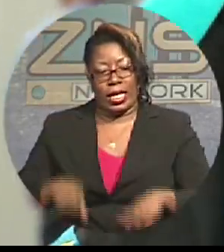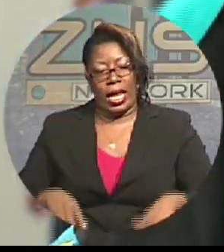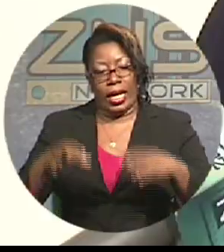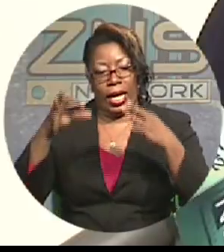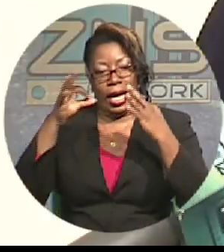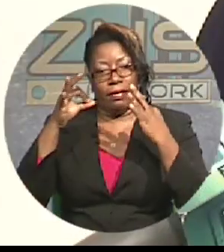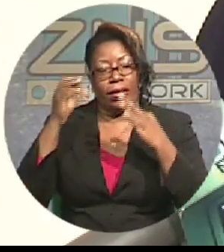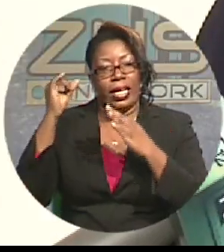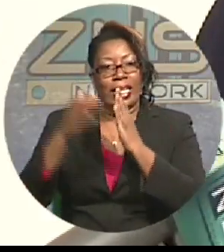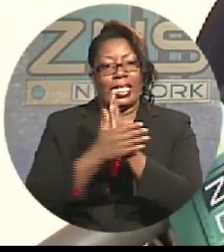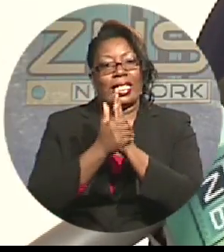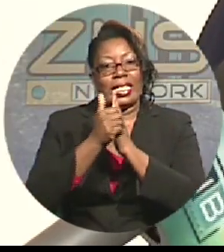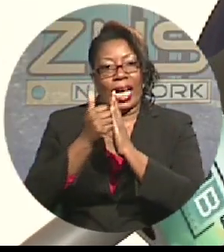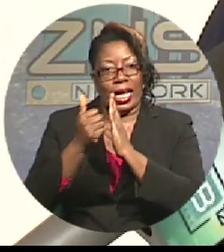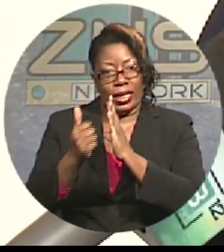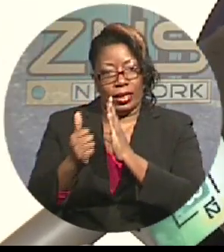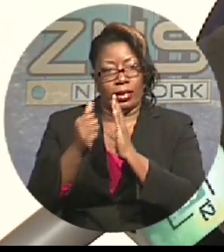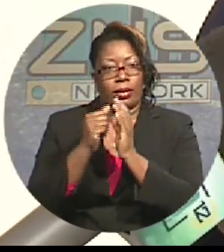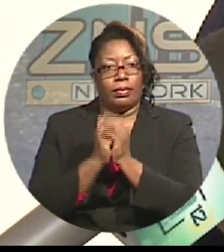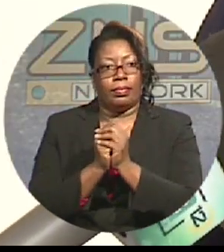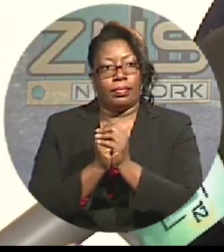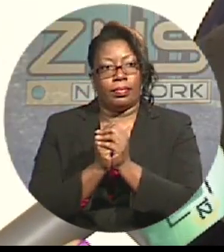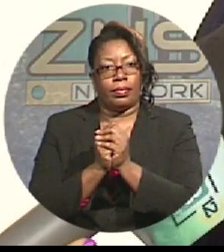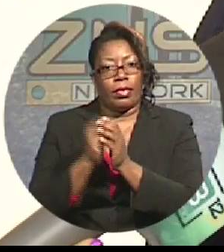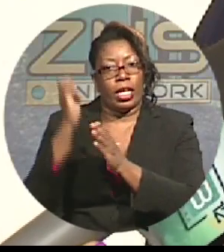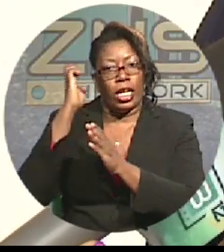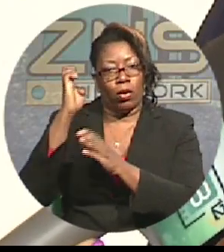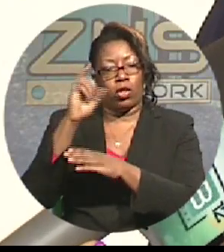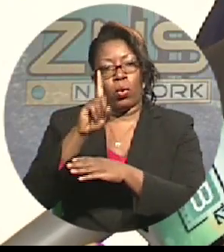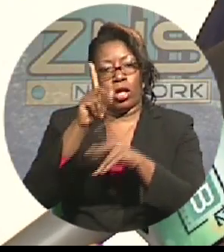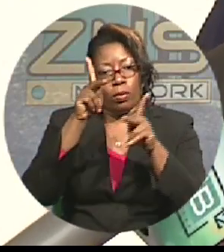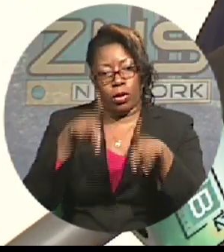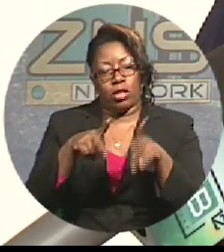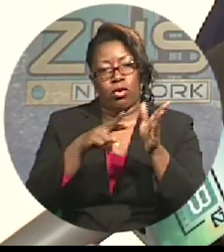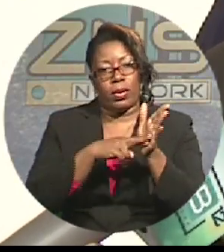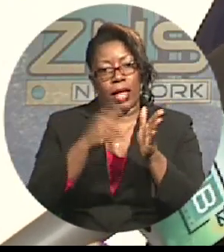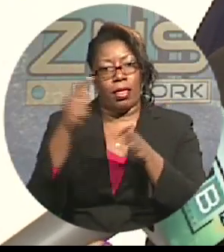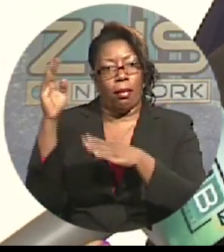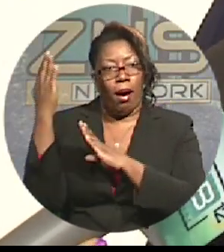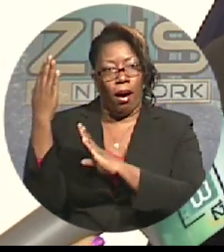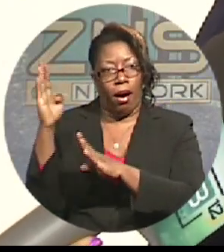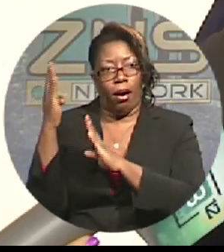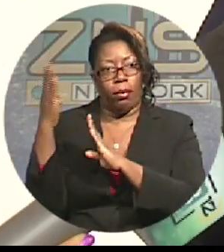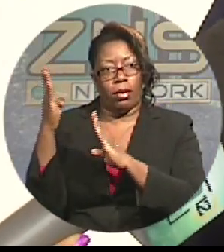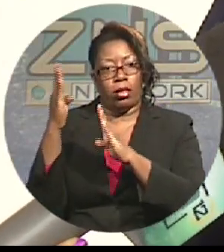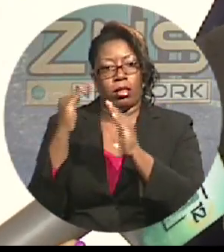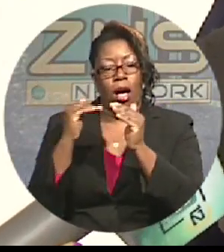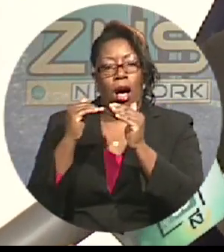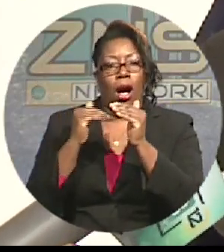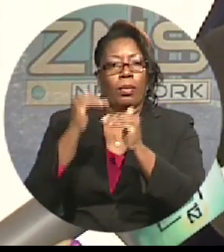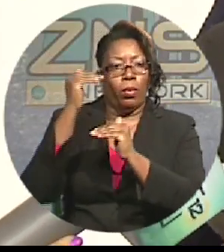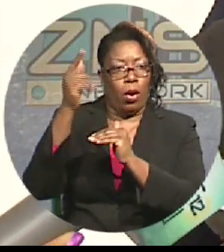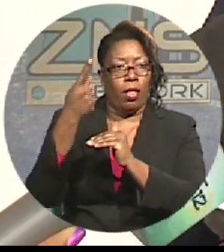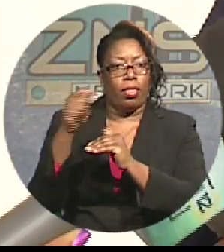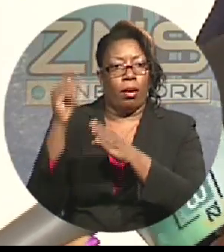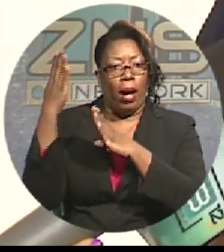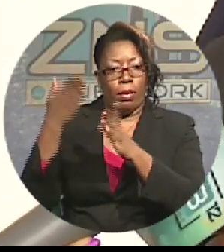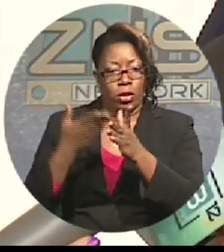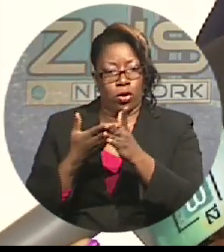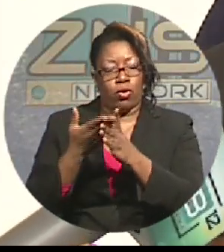his vision. He was one of those persons who went all over the world representing the Bahamas, promoting the Bahamas through